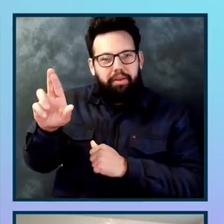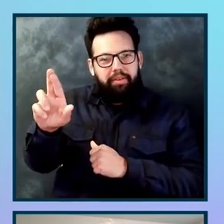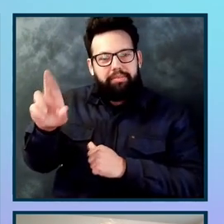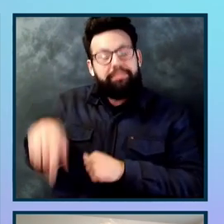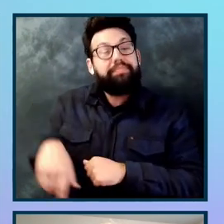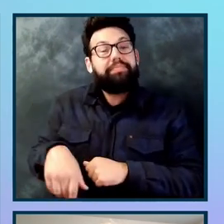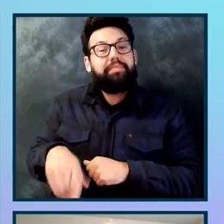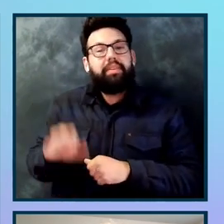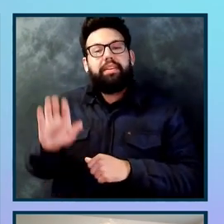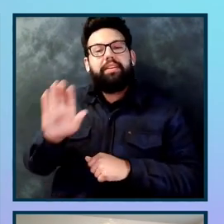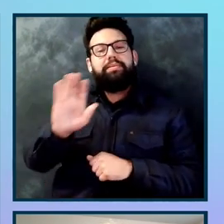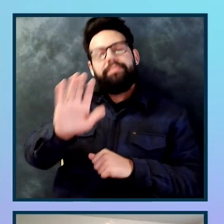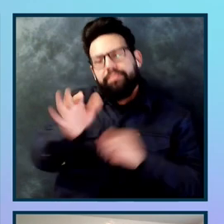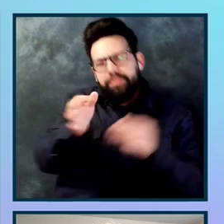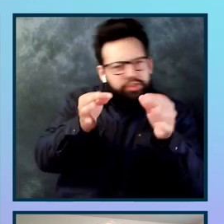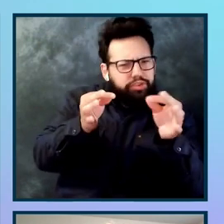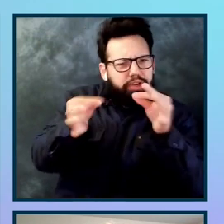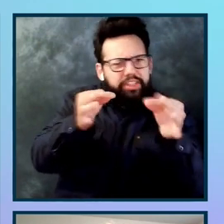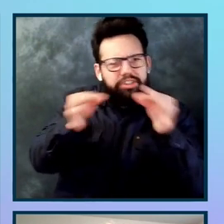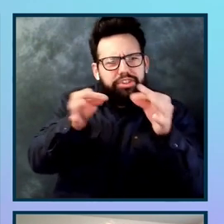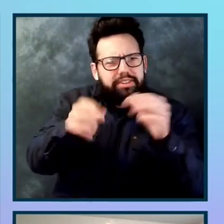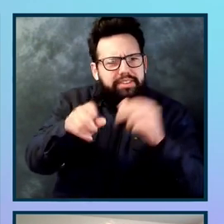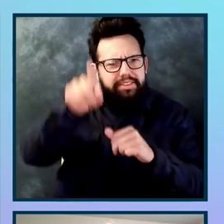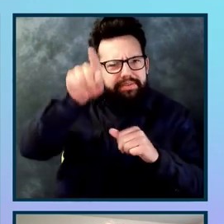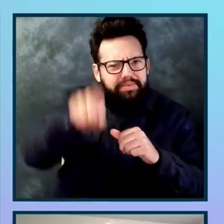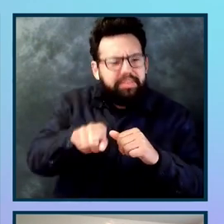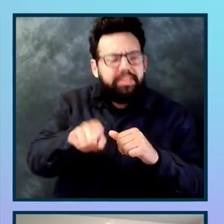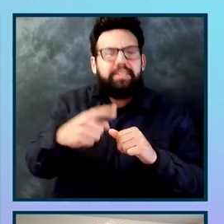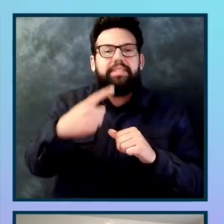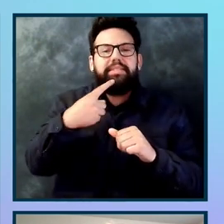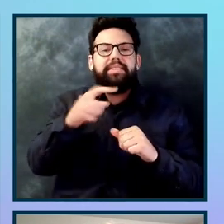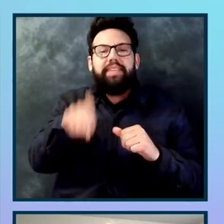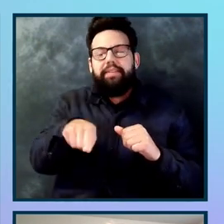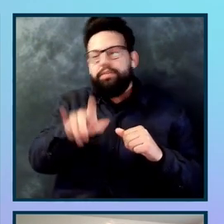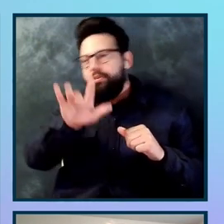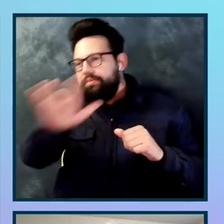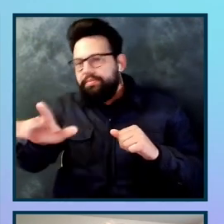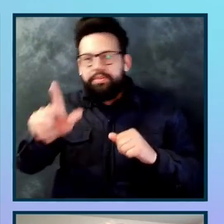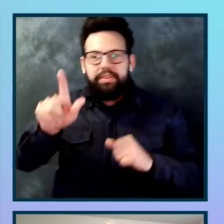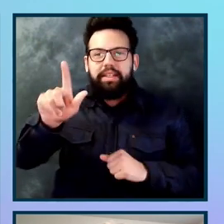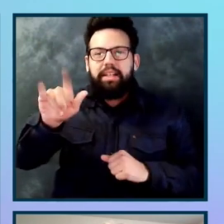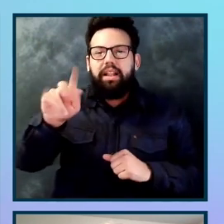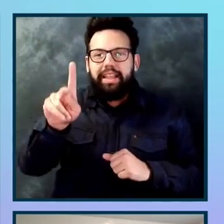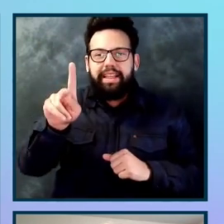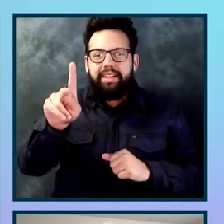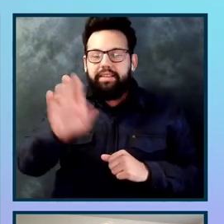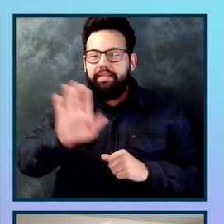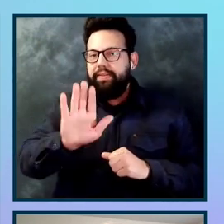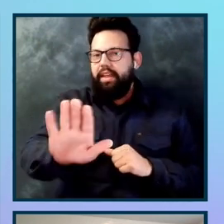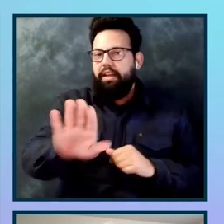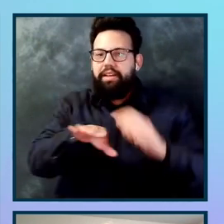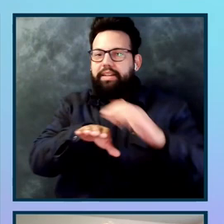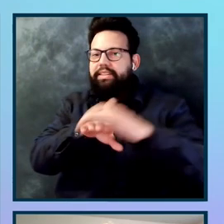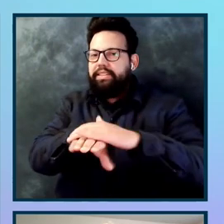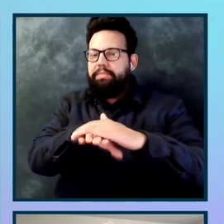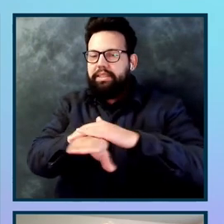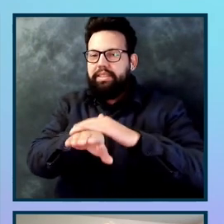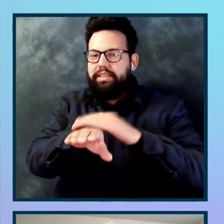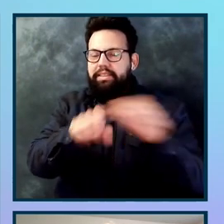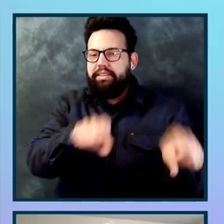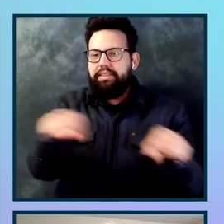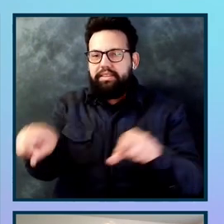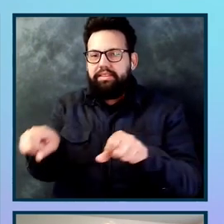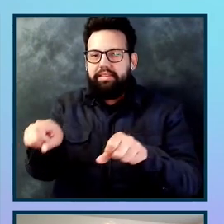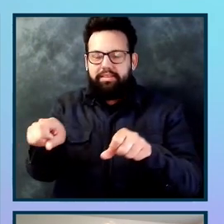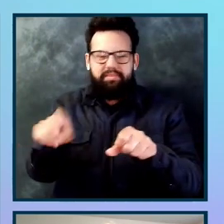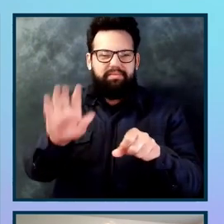in order to do that, I need to go to the link to the accessibility statement on this page. By the way, I don't believe